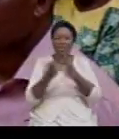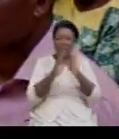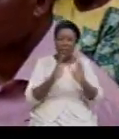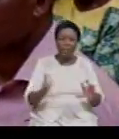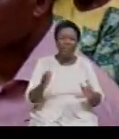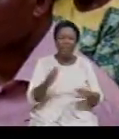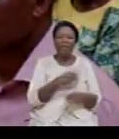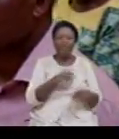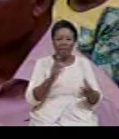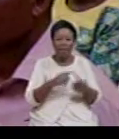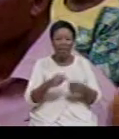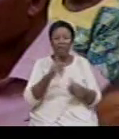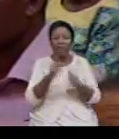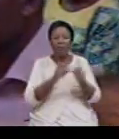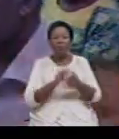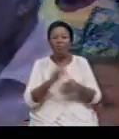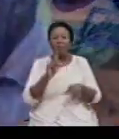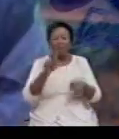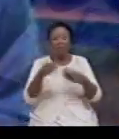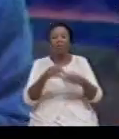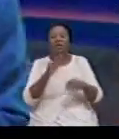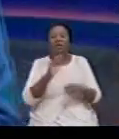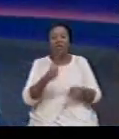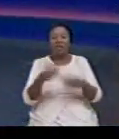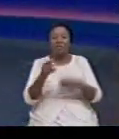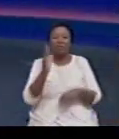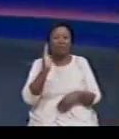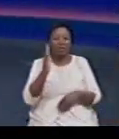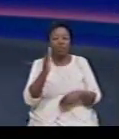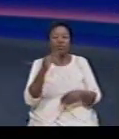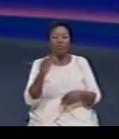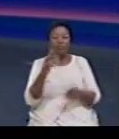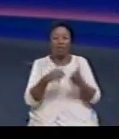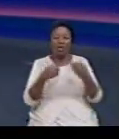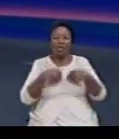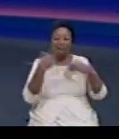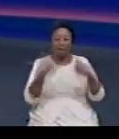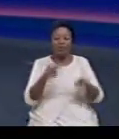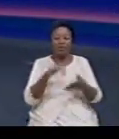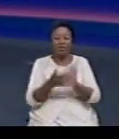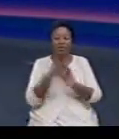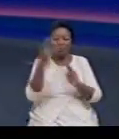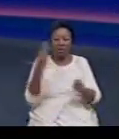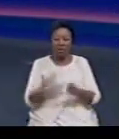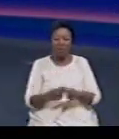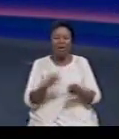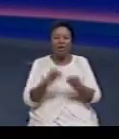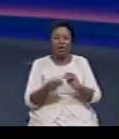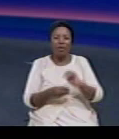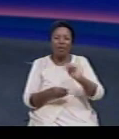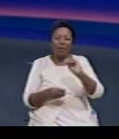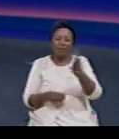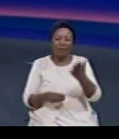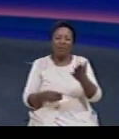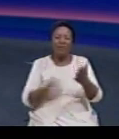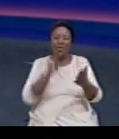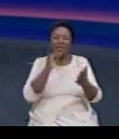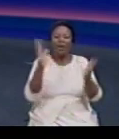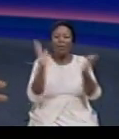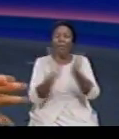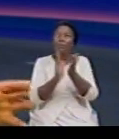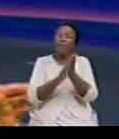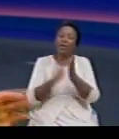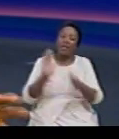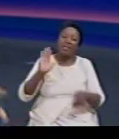are completely made whole in Jesus' name. Look at number five. Number five, praise him before